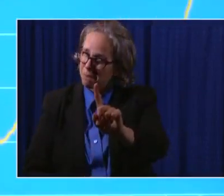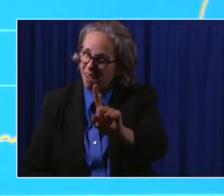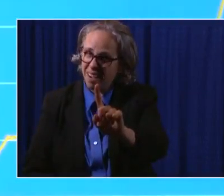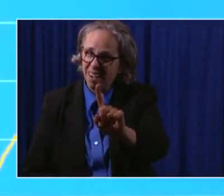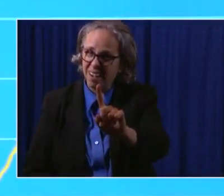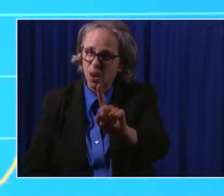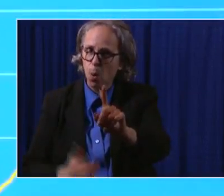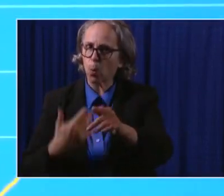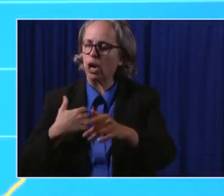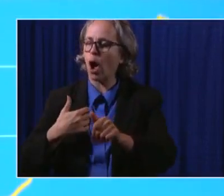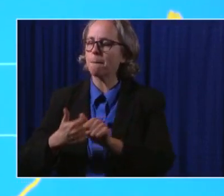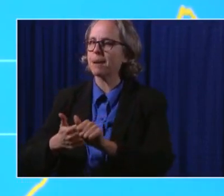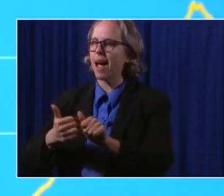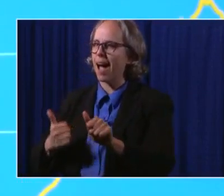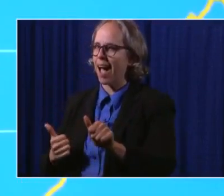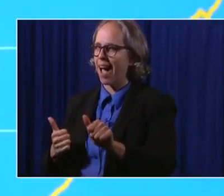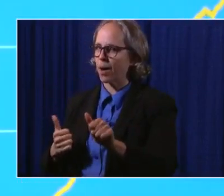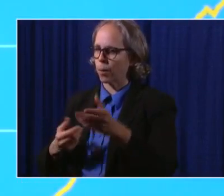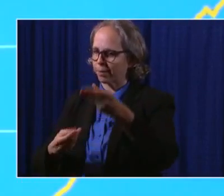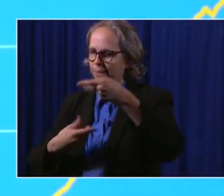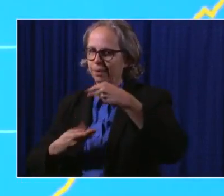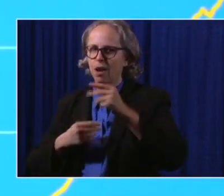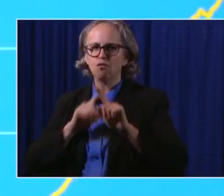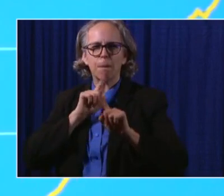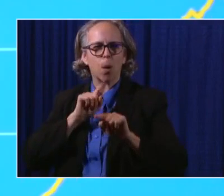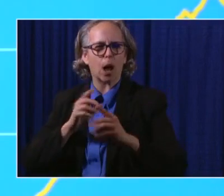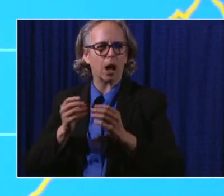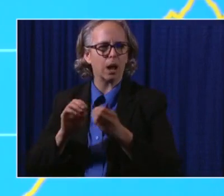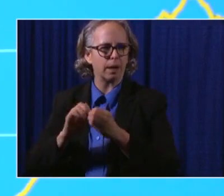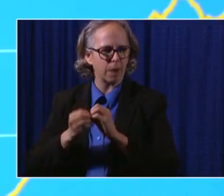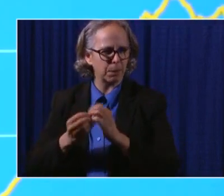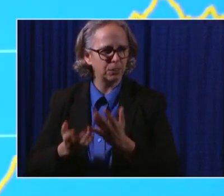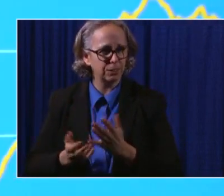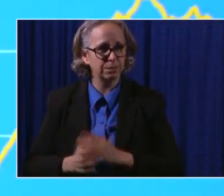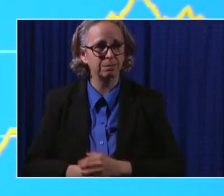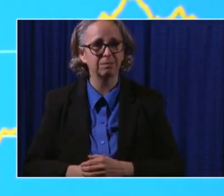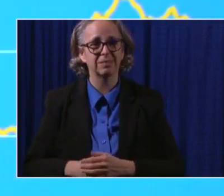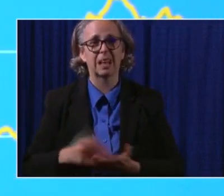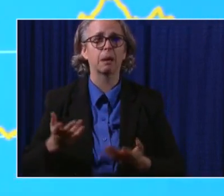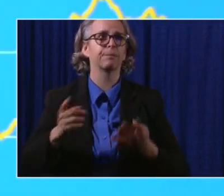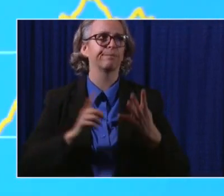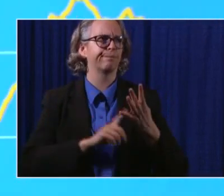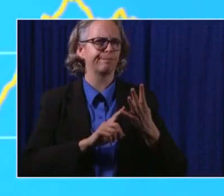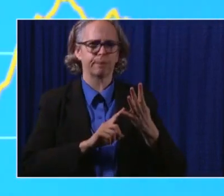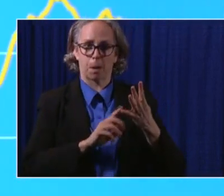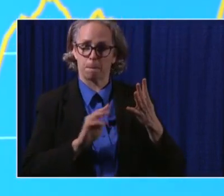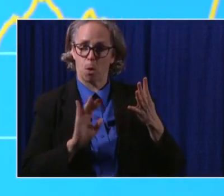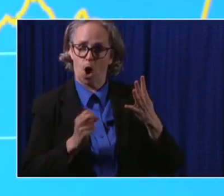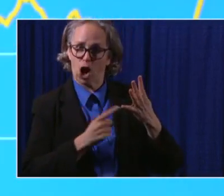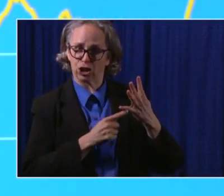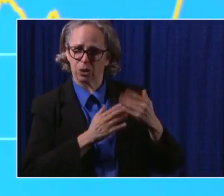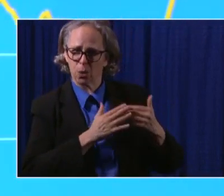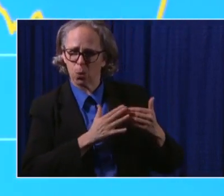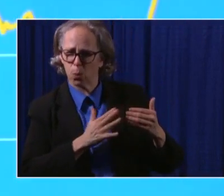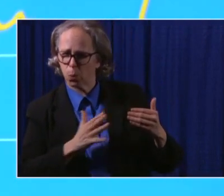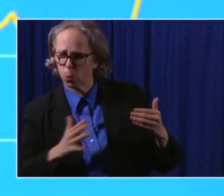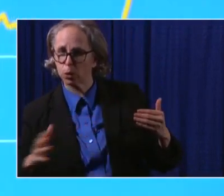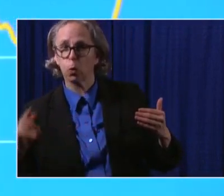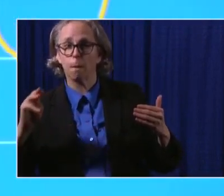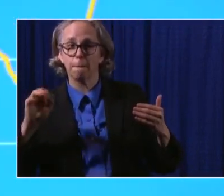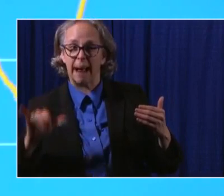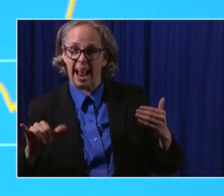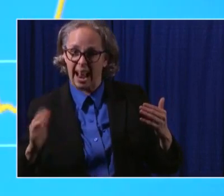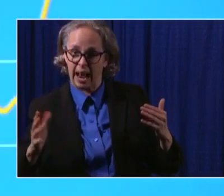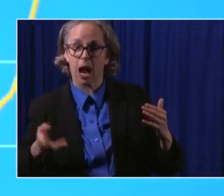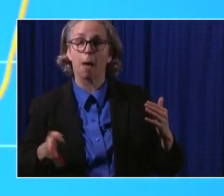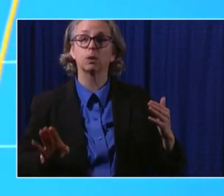emergency department visits increased from late March through early May, then steadily declined until around June